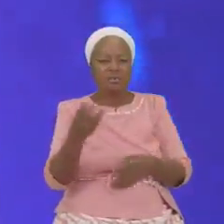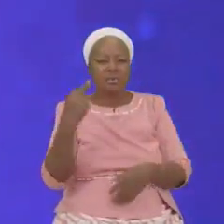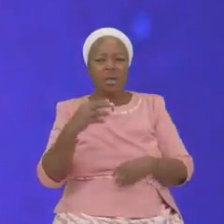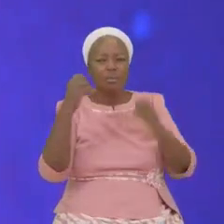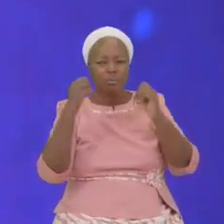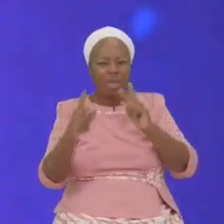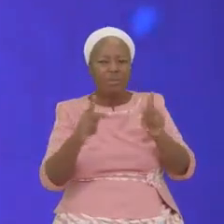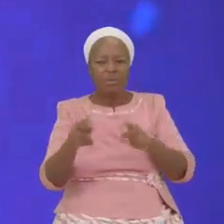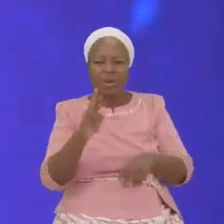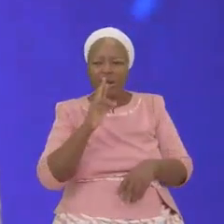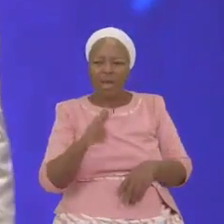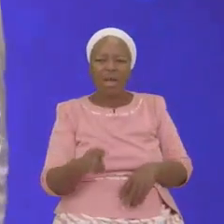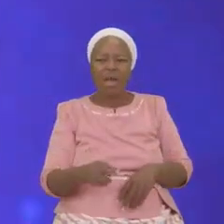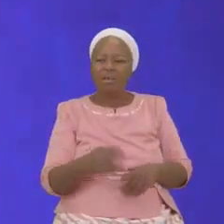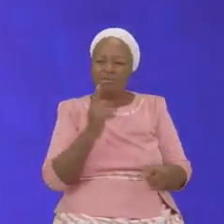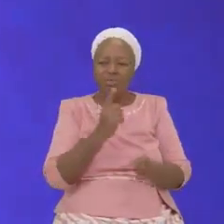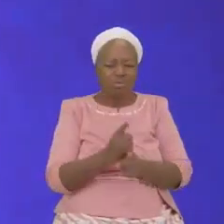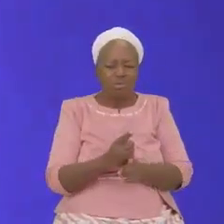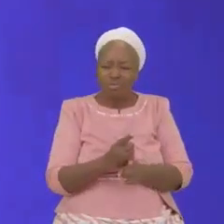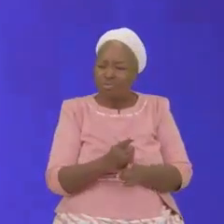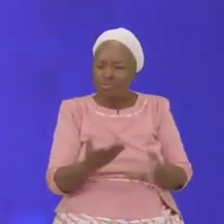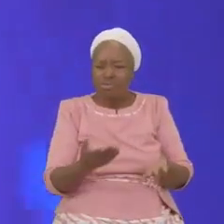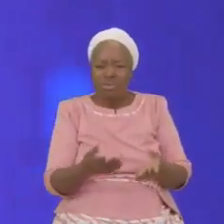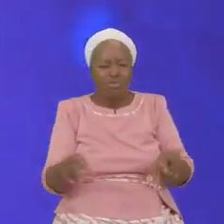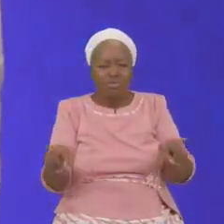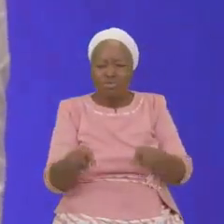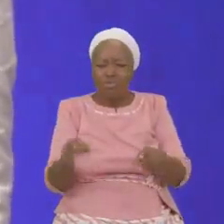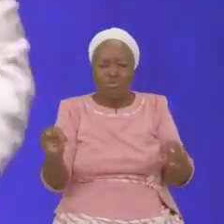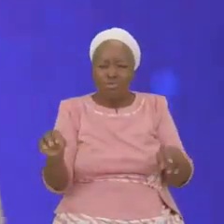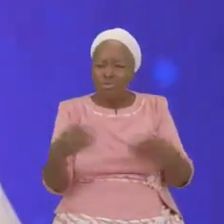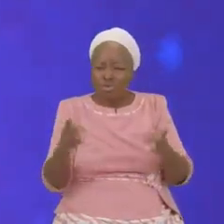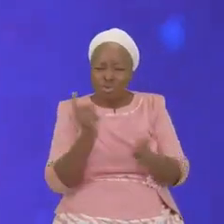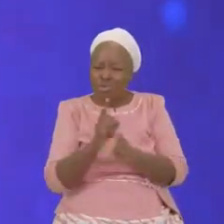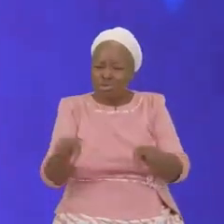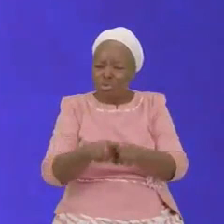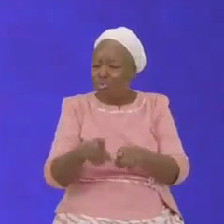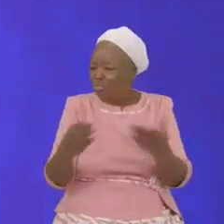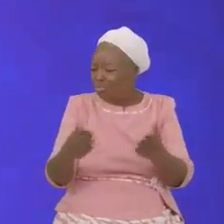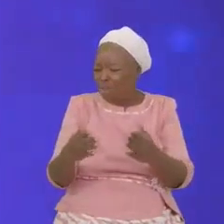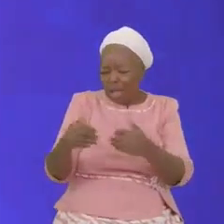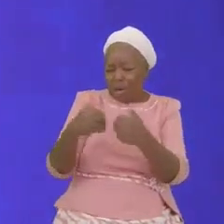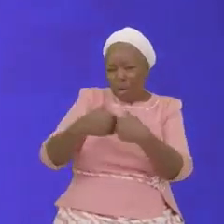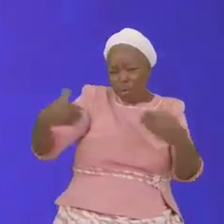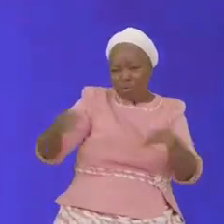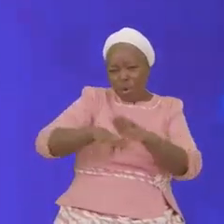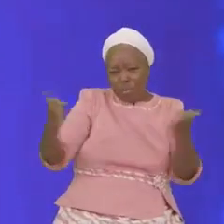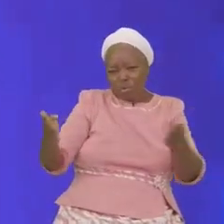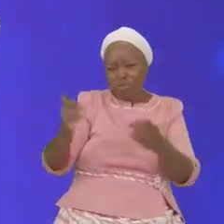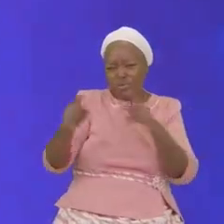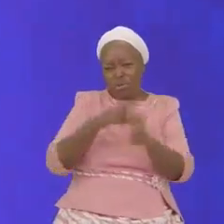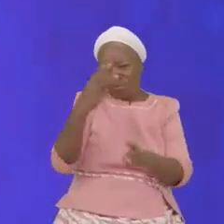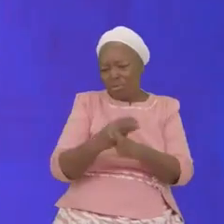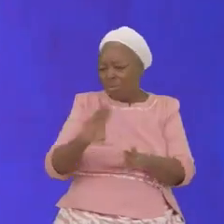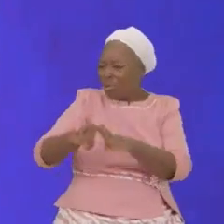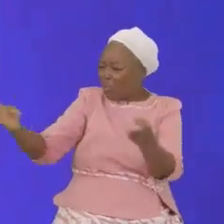are too much exposed. Exposed to the world. But it says, hide thyself as it